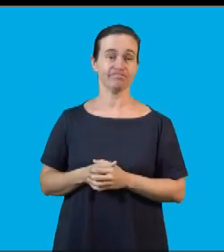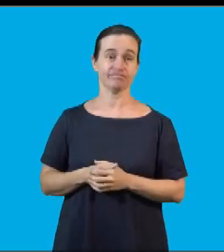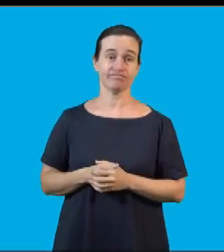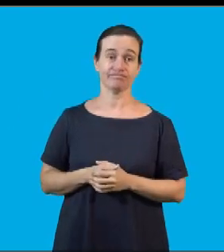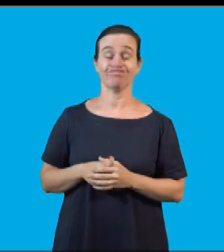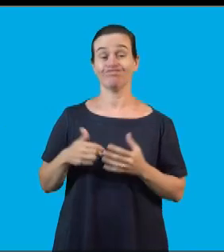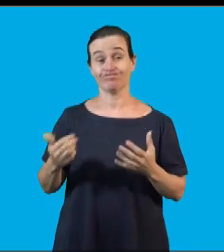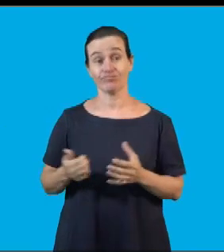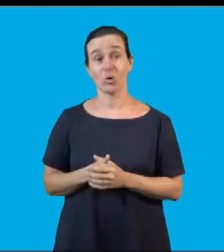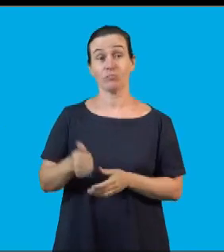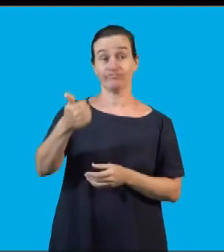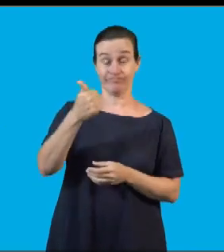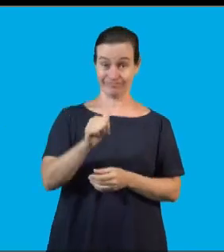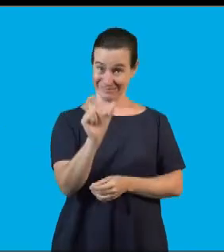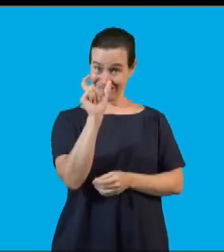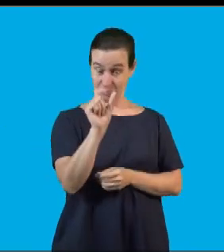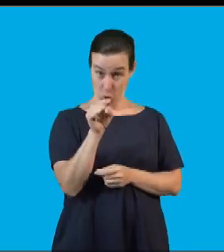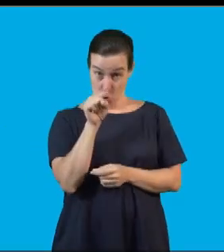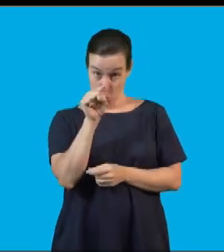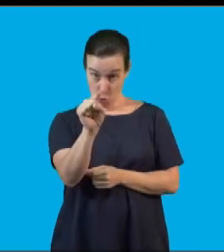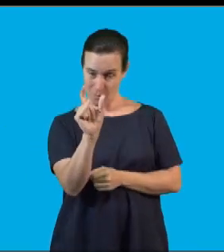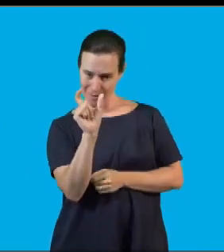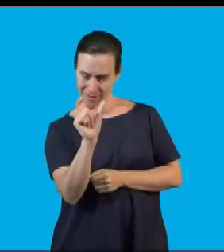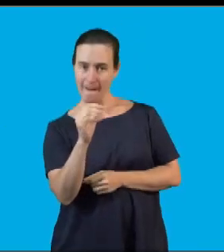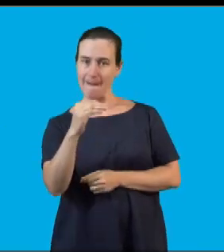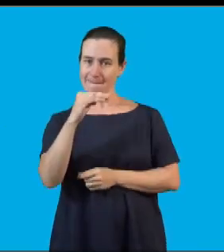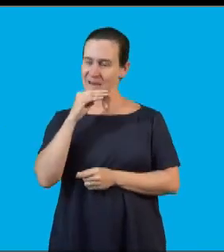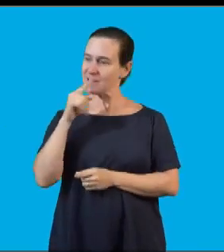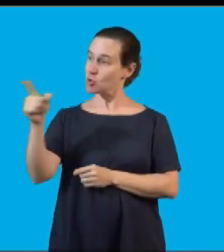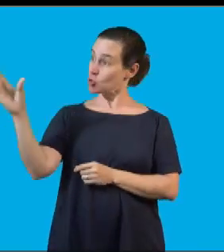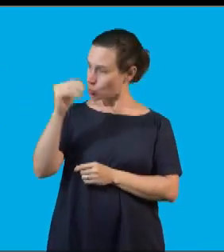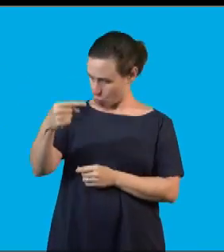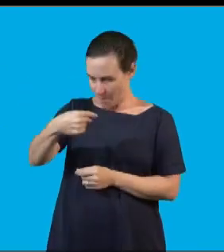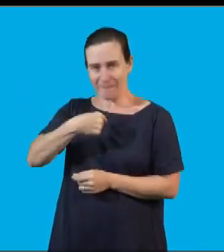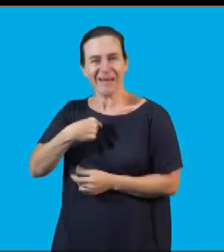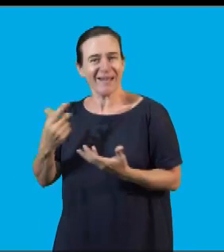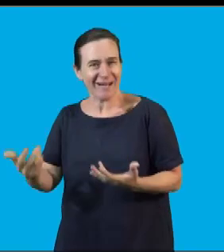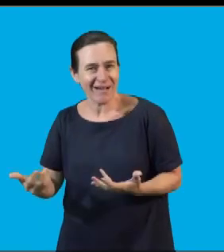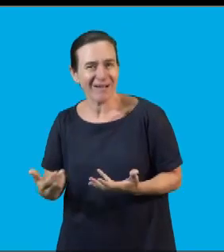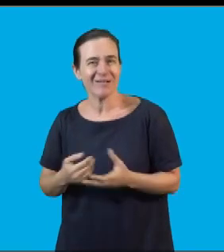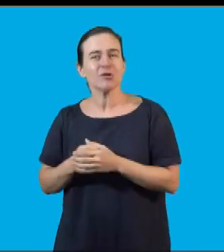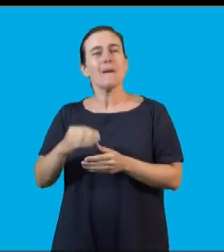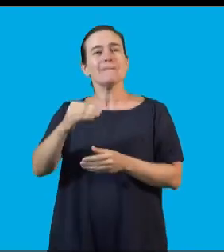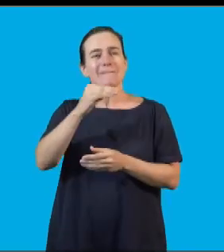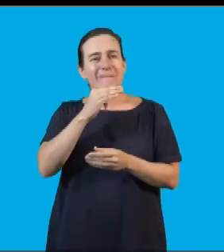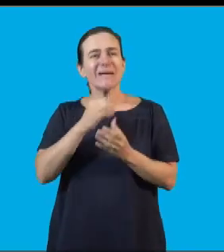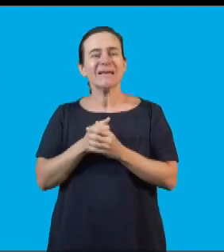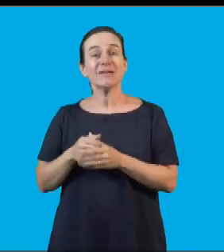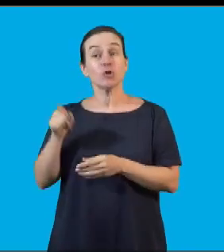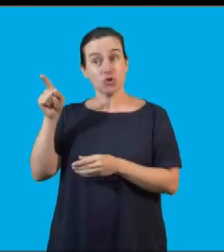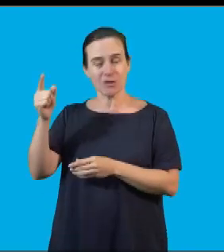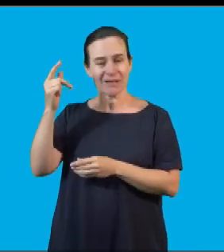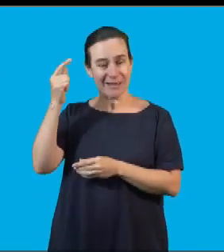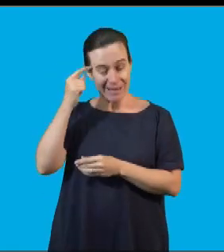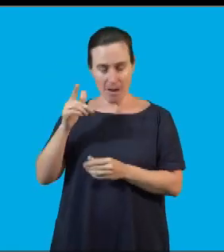of. Or the pronoun you addresses the reader directly, thereby reinforcing the writer's view